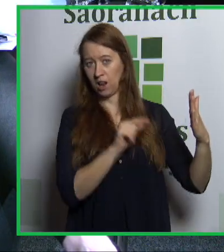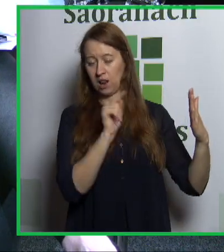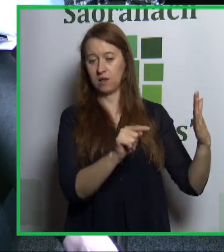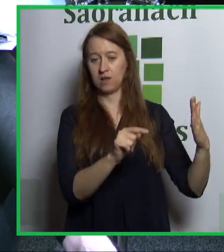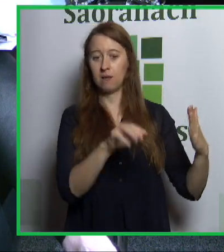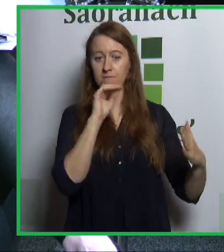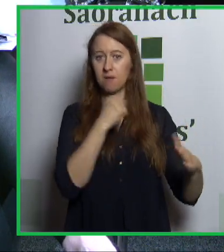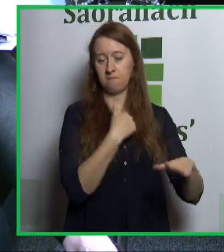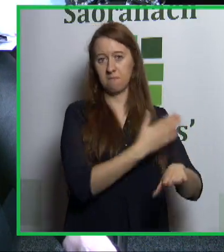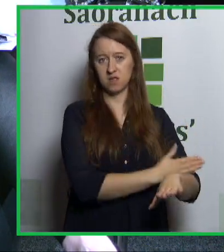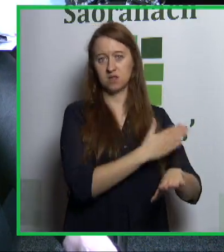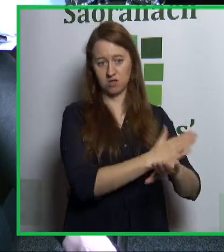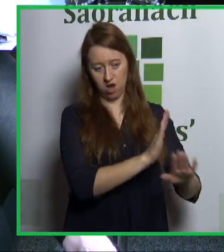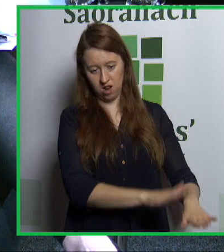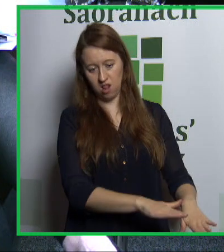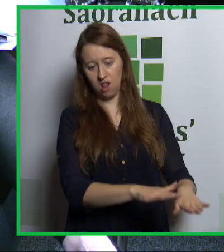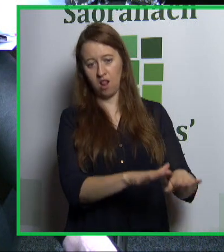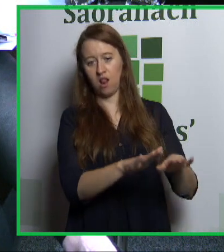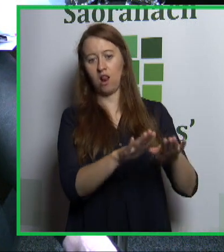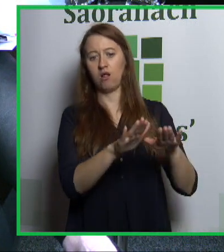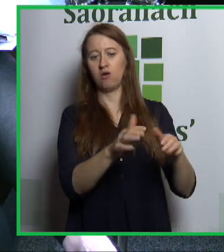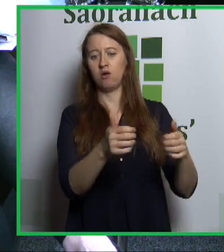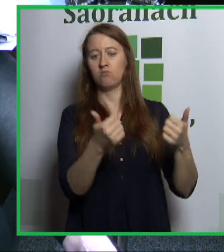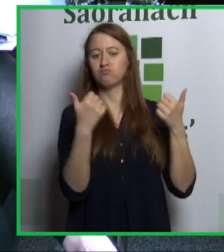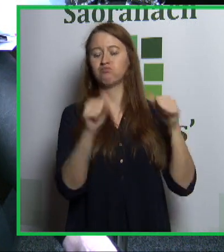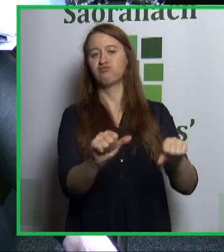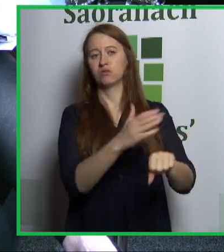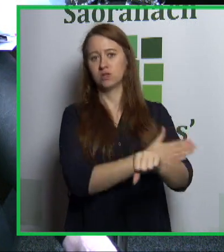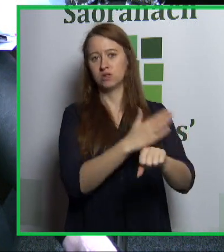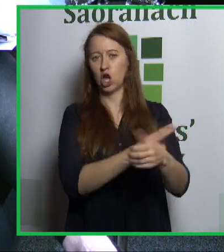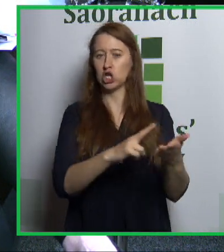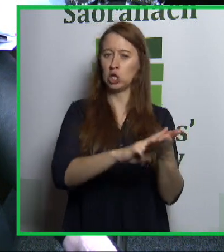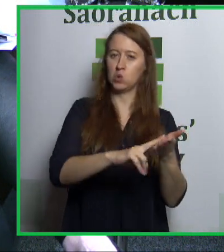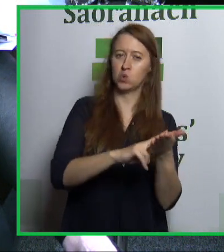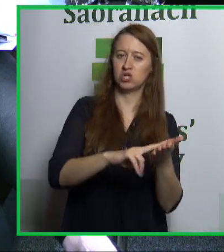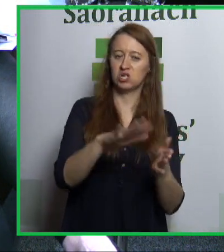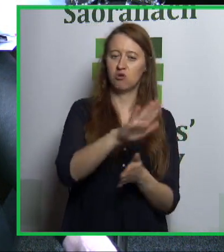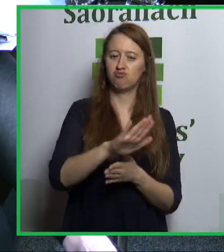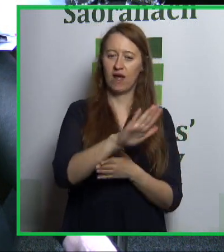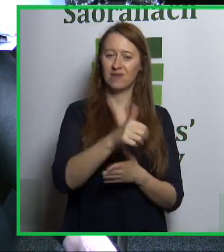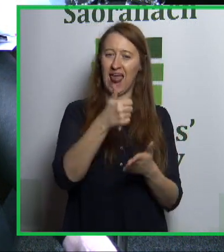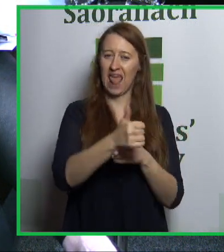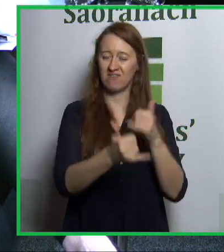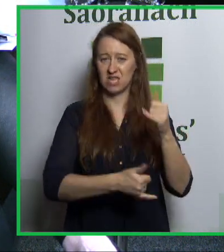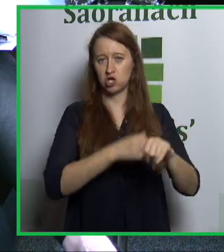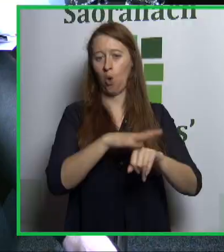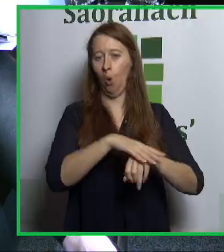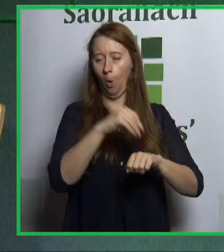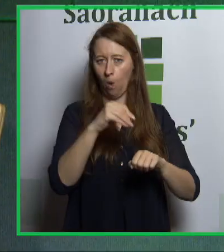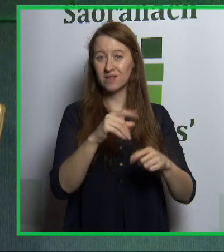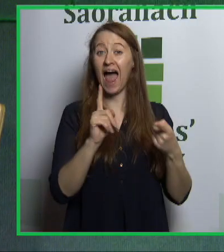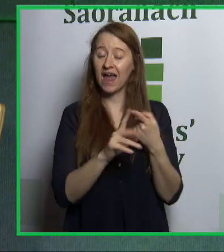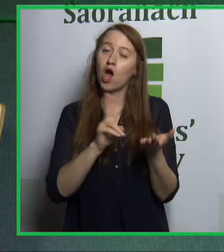That was my entry, yeah. You know, and like I was about 11 years of age, you know, and it was an escape.